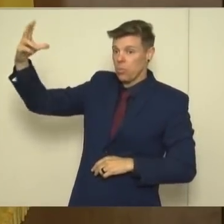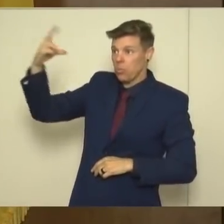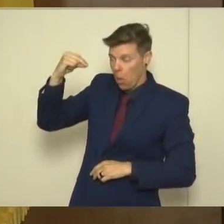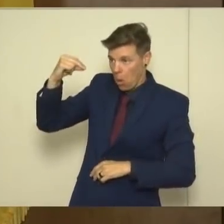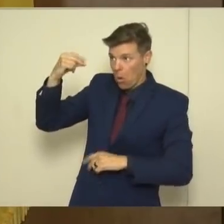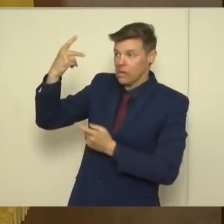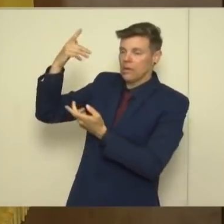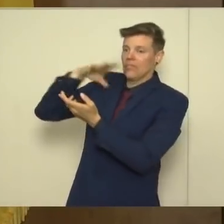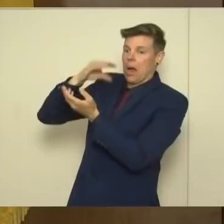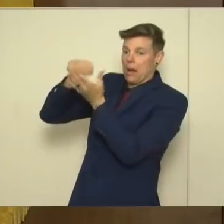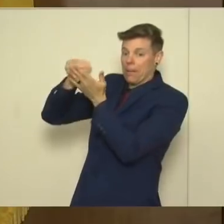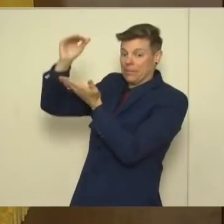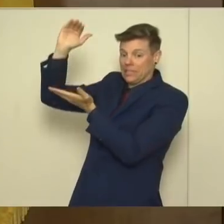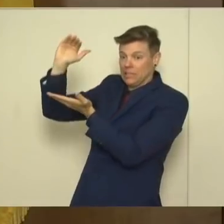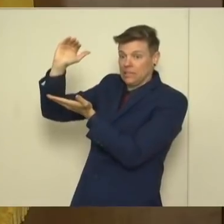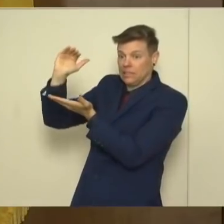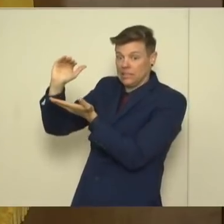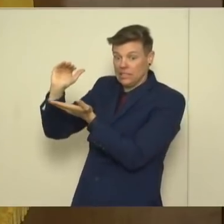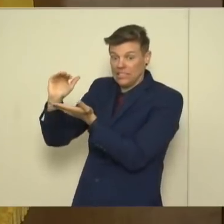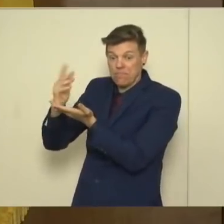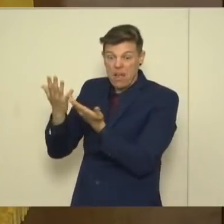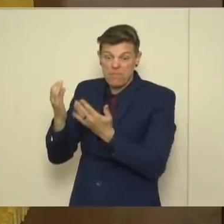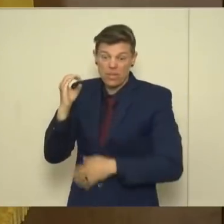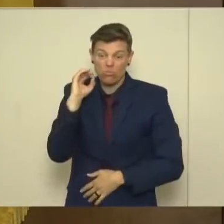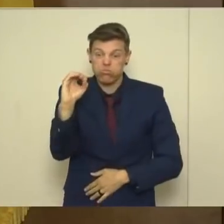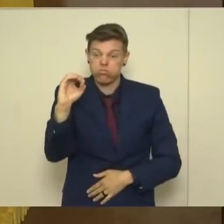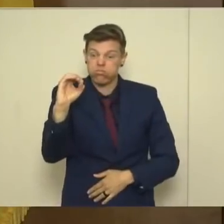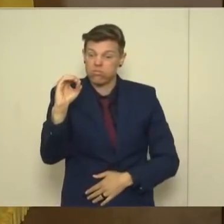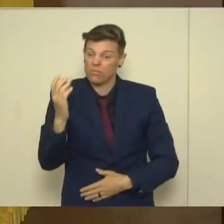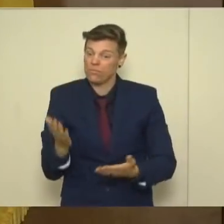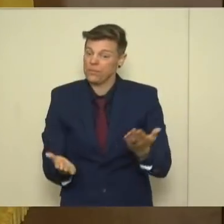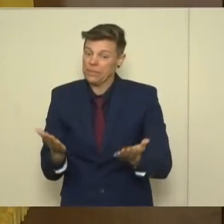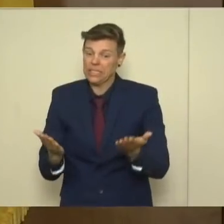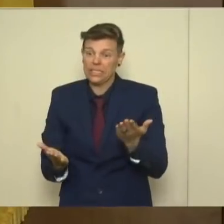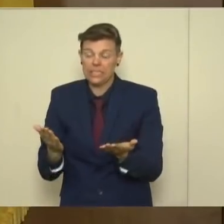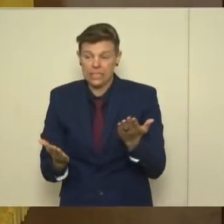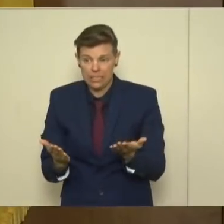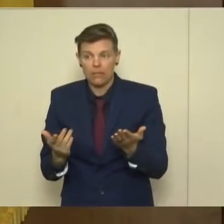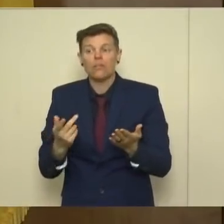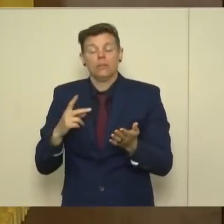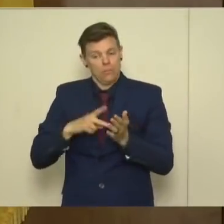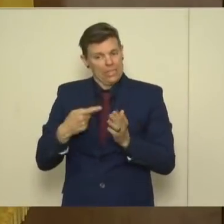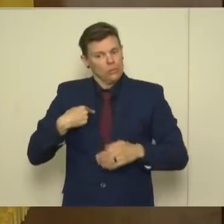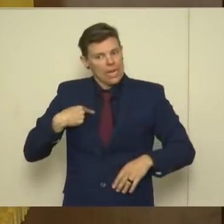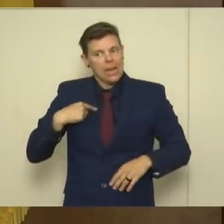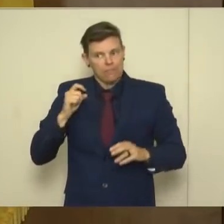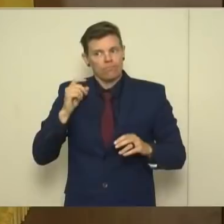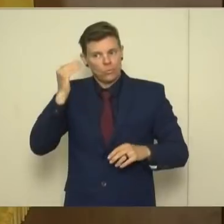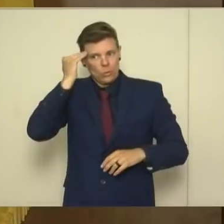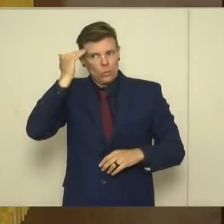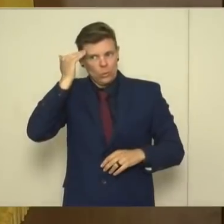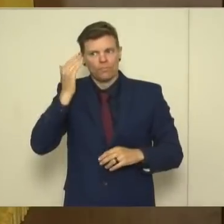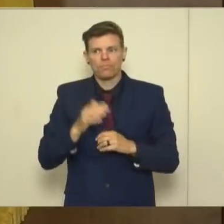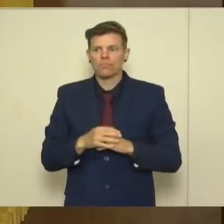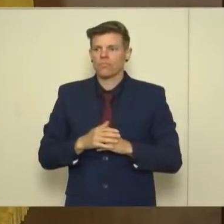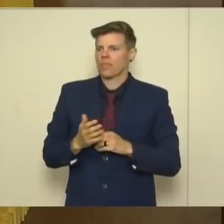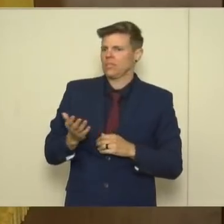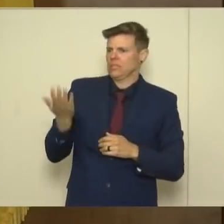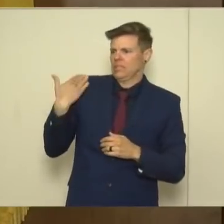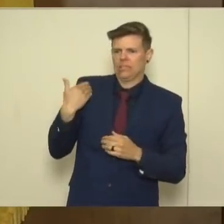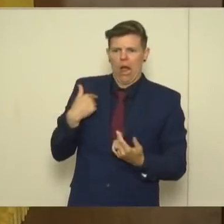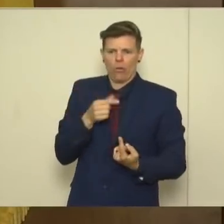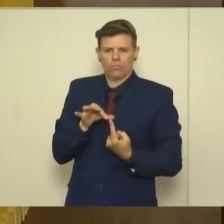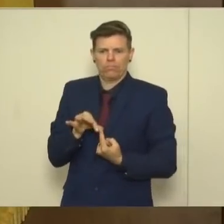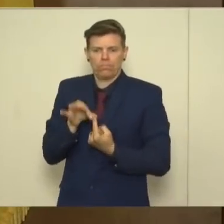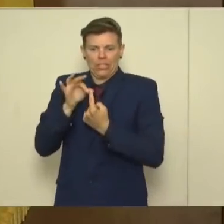not get any additional resources. So we knew going into the special session that that was a possibility. And